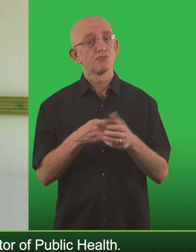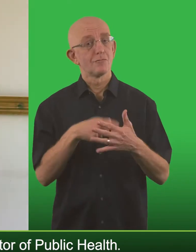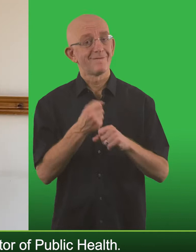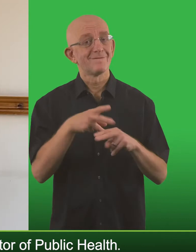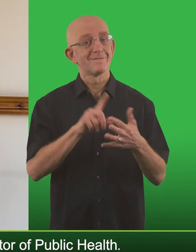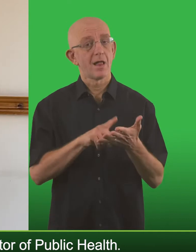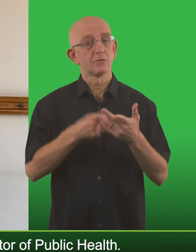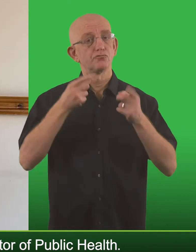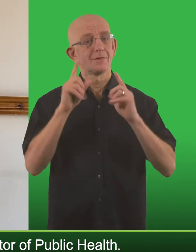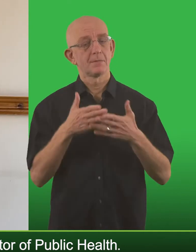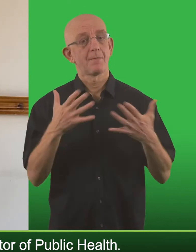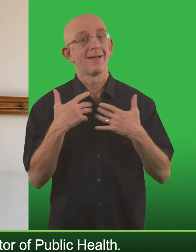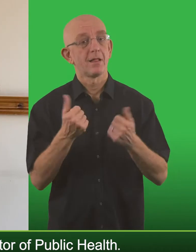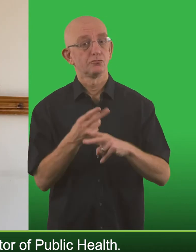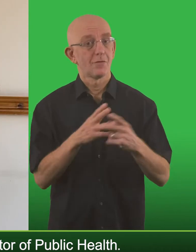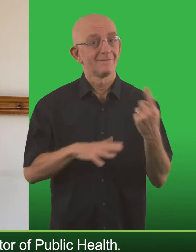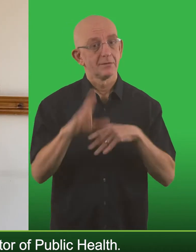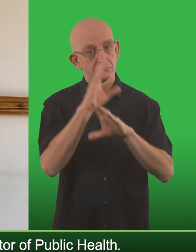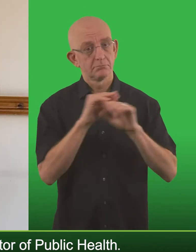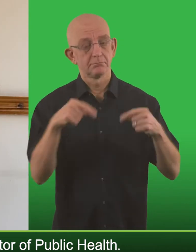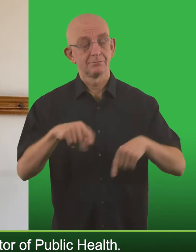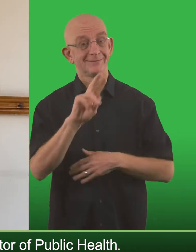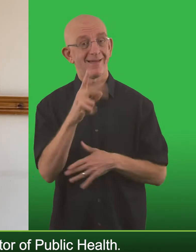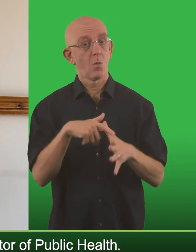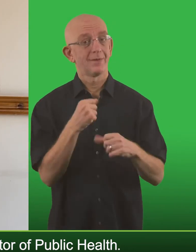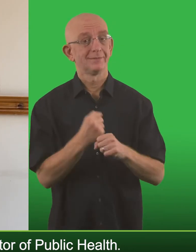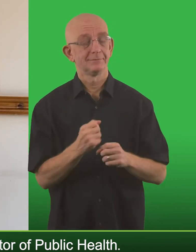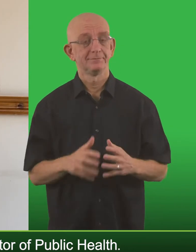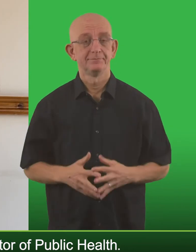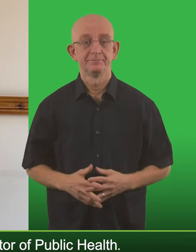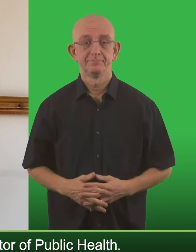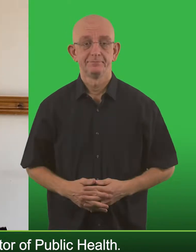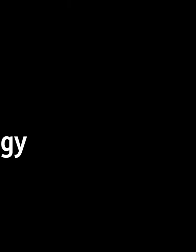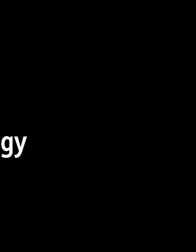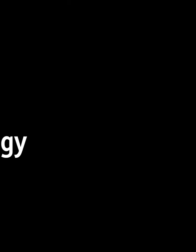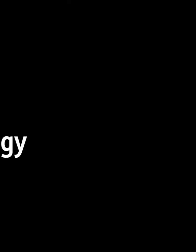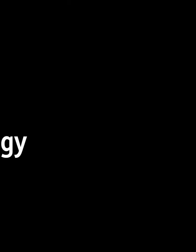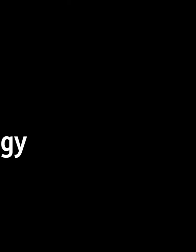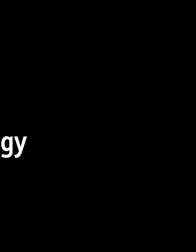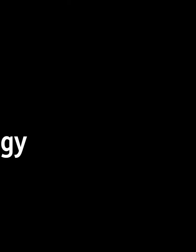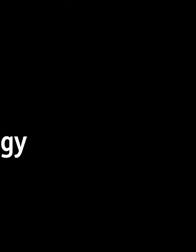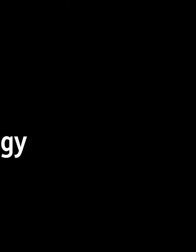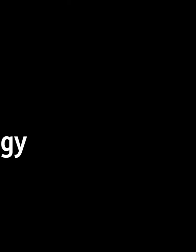Hi, my name is Greg Fell, I'm Director of Public Health. This is the Situation Report and Epidemiology of the 2nd of August.